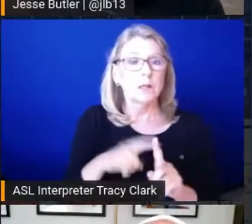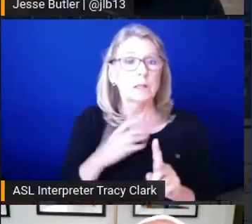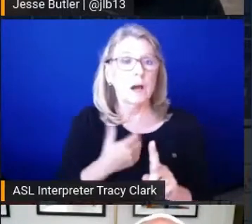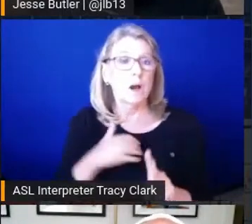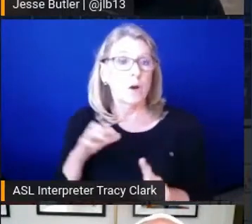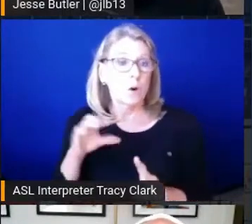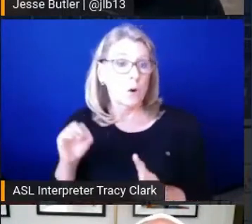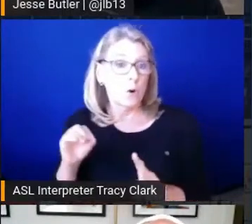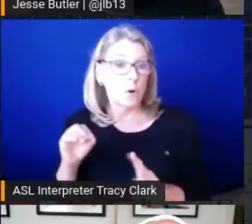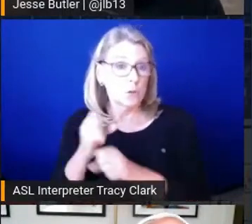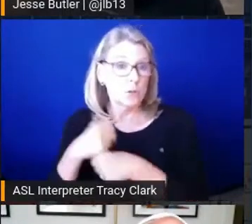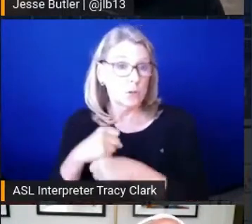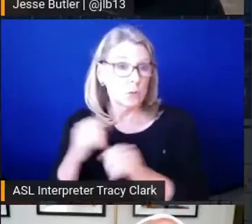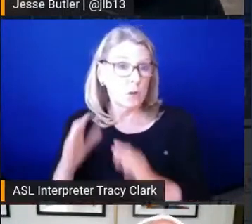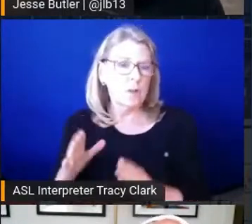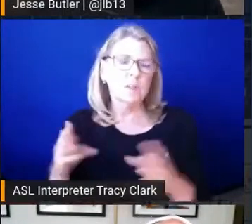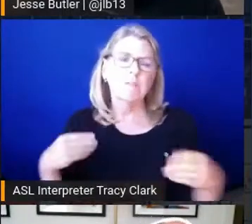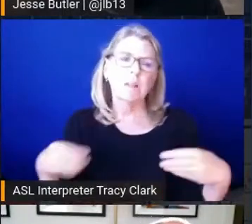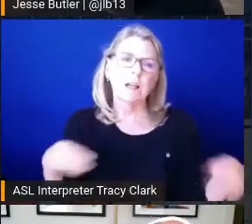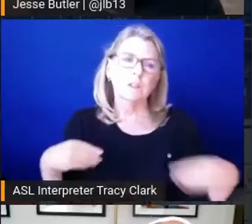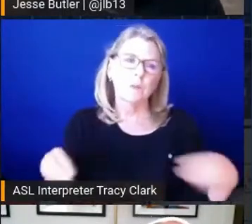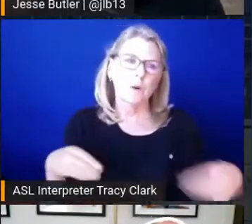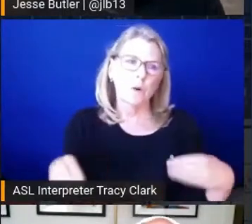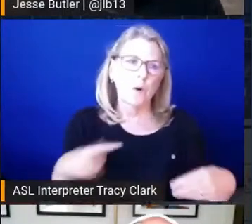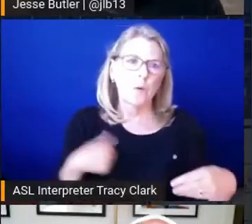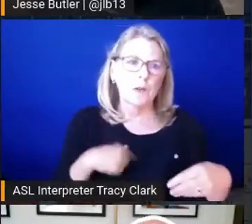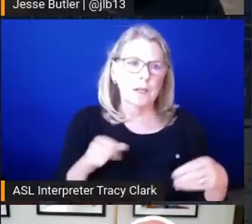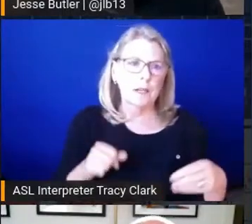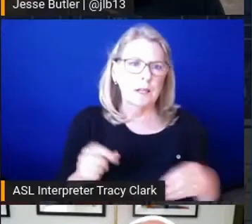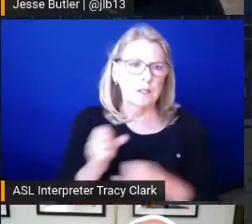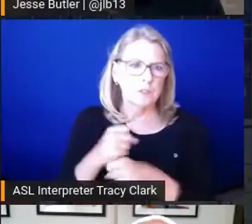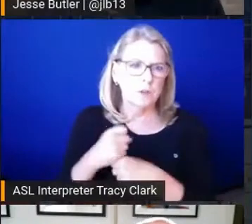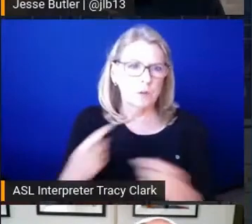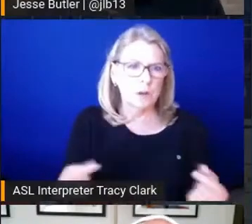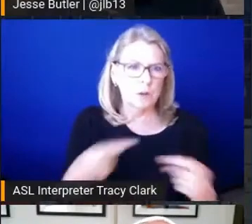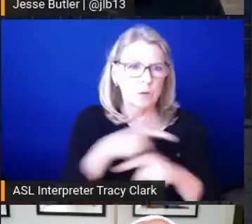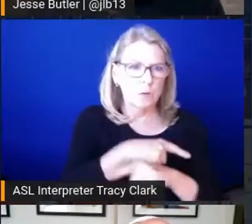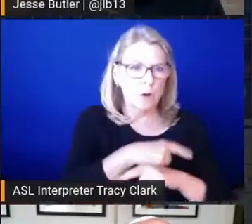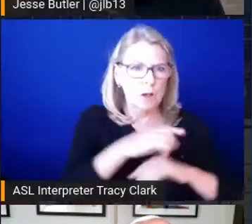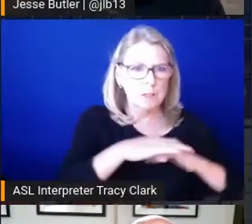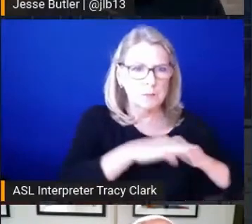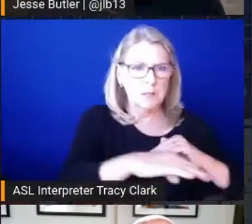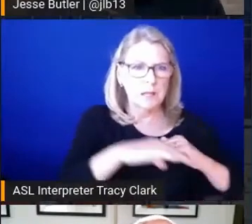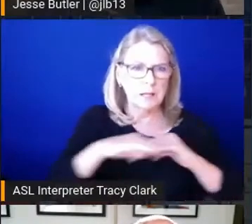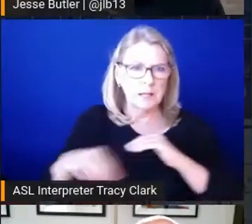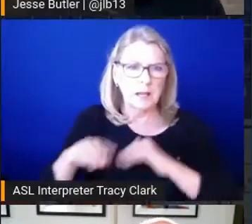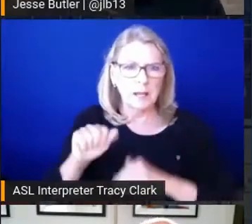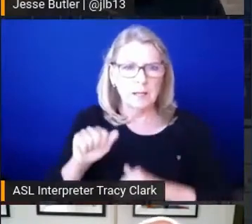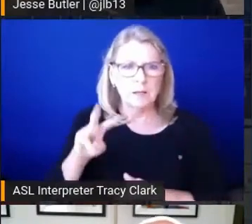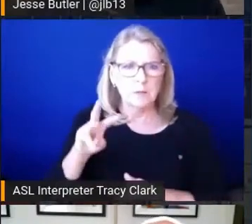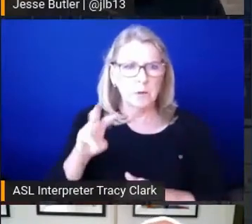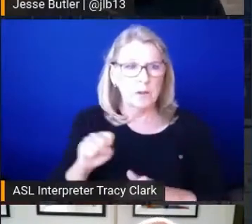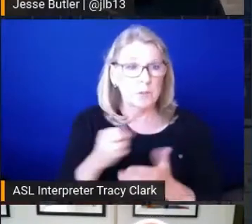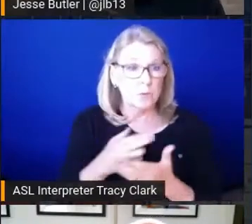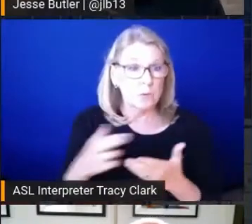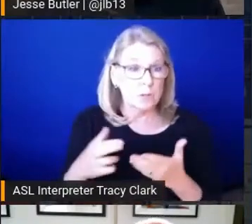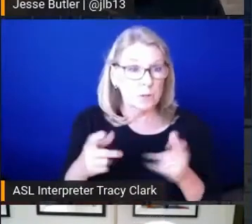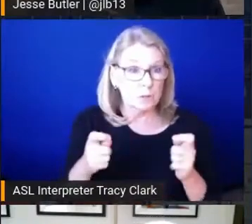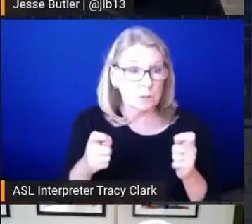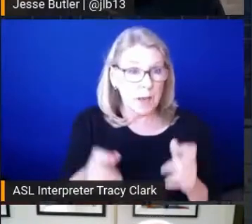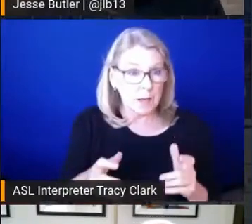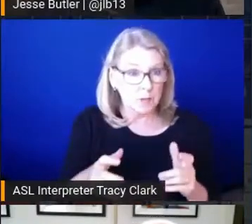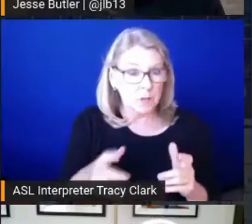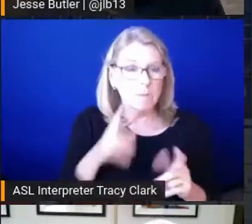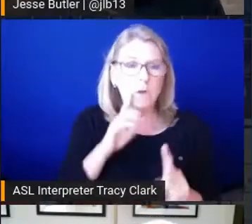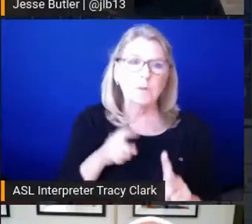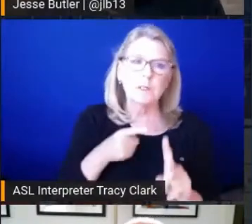can actually generate the cross-plane provider AWS resource managers for a particular API. So the